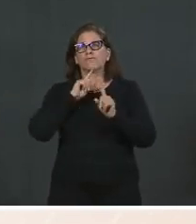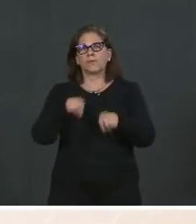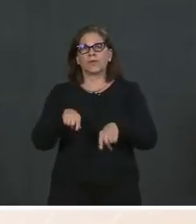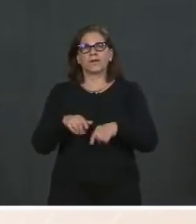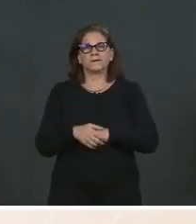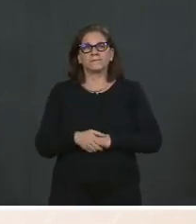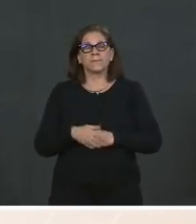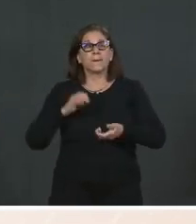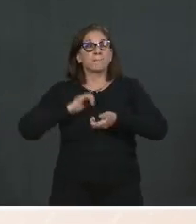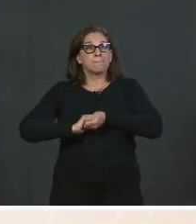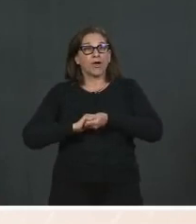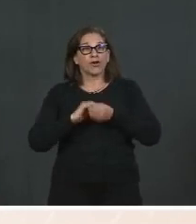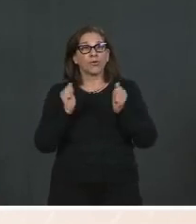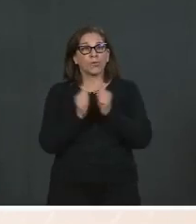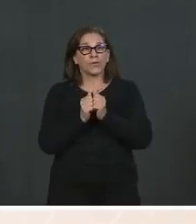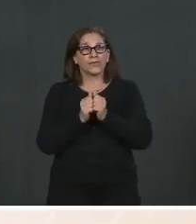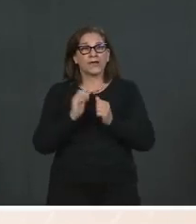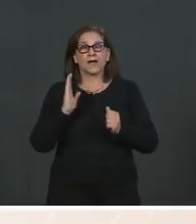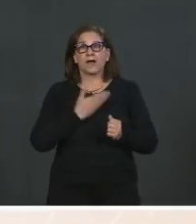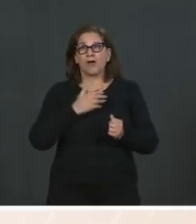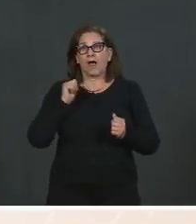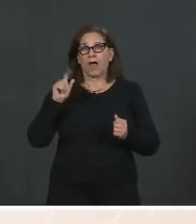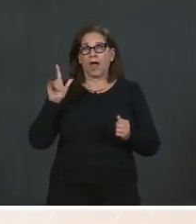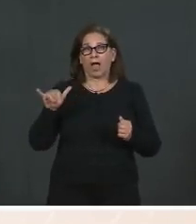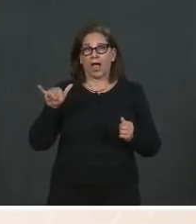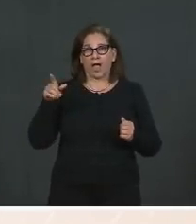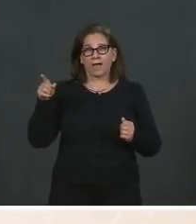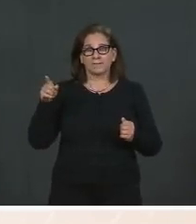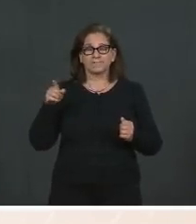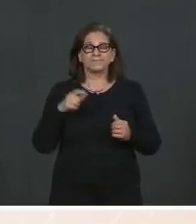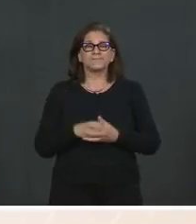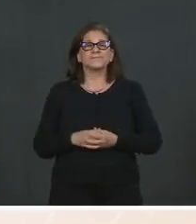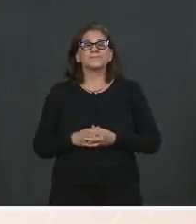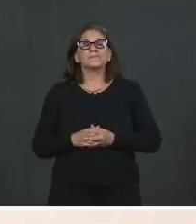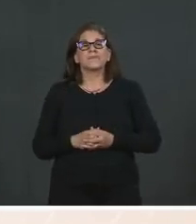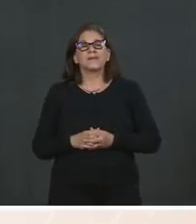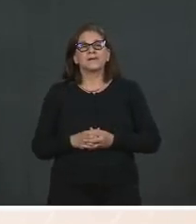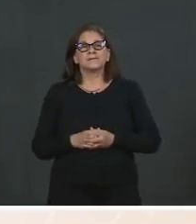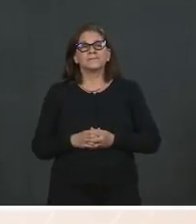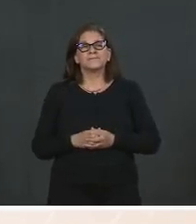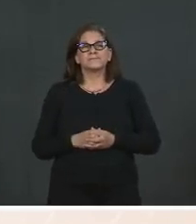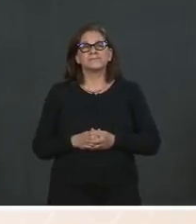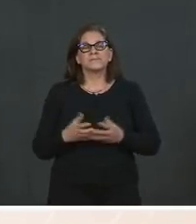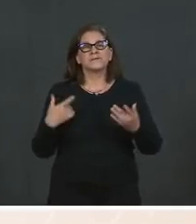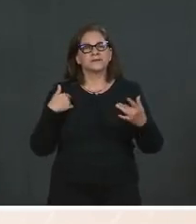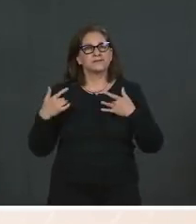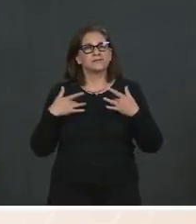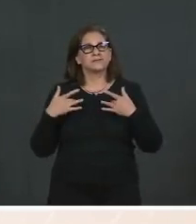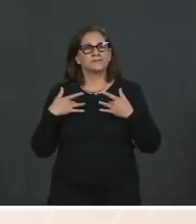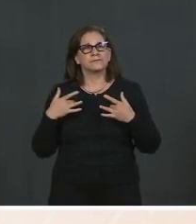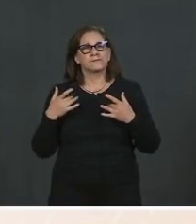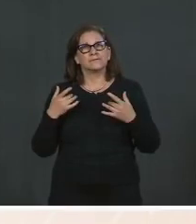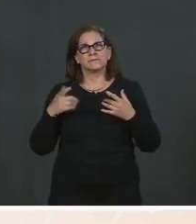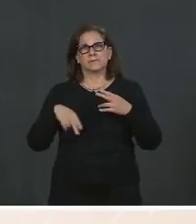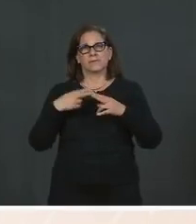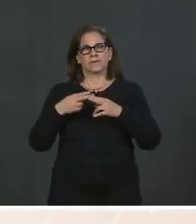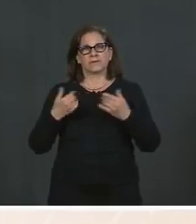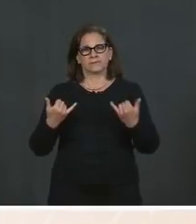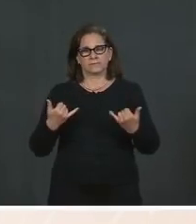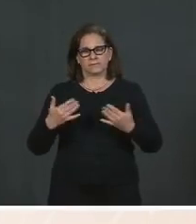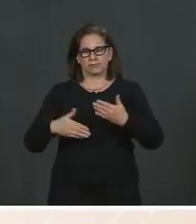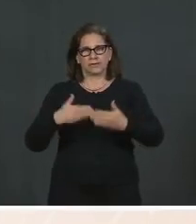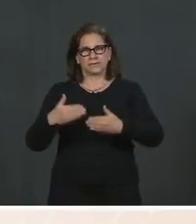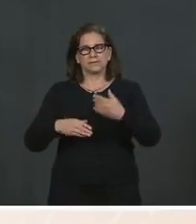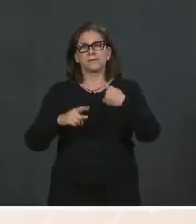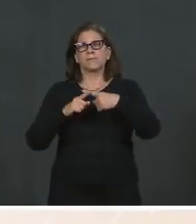our ongoing concerns, which we have stated in the past, of course, about the process and our scientific analysis of the report itself once these